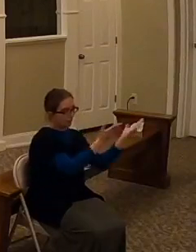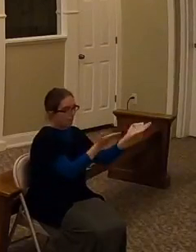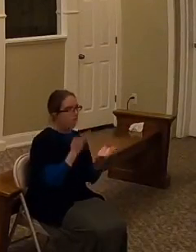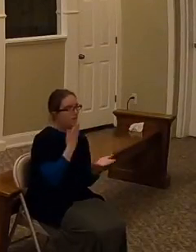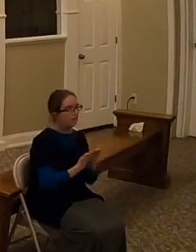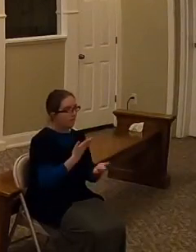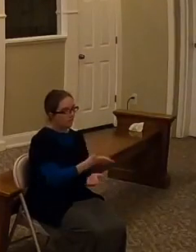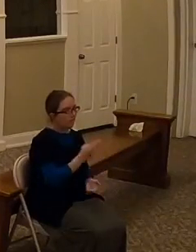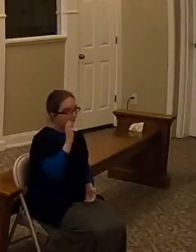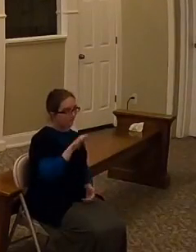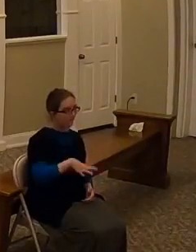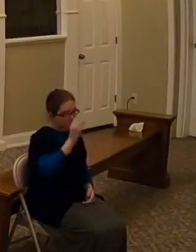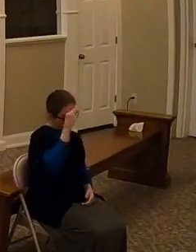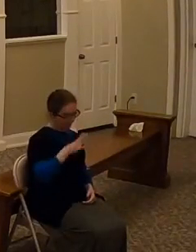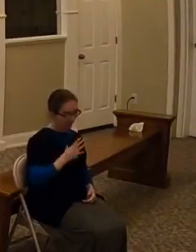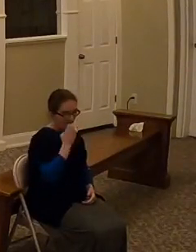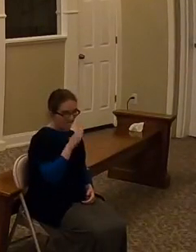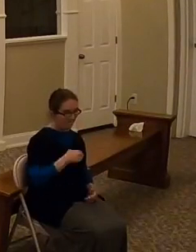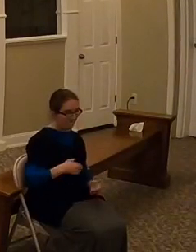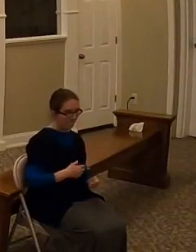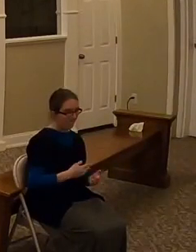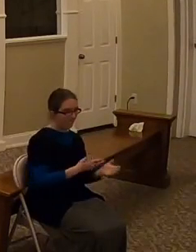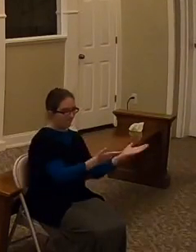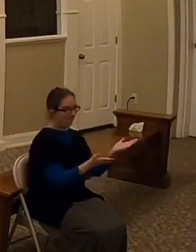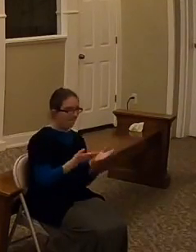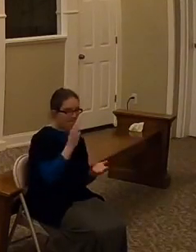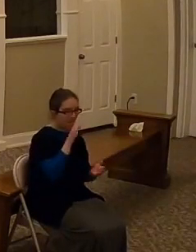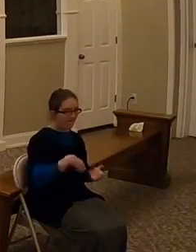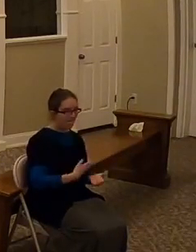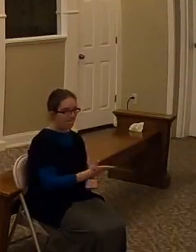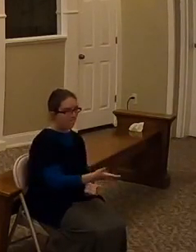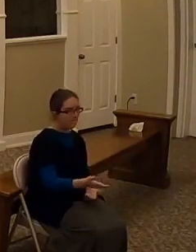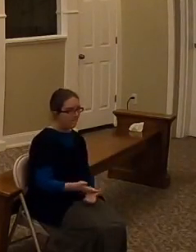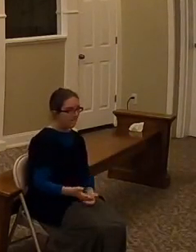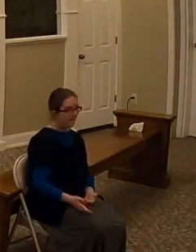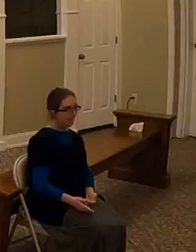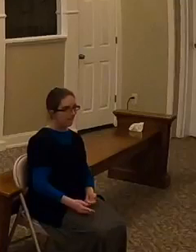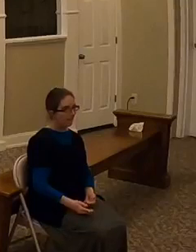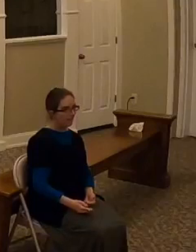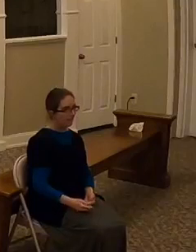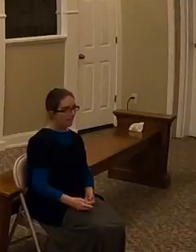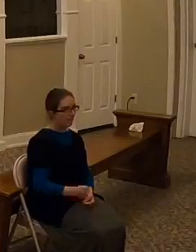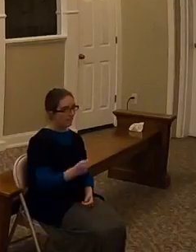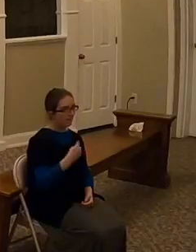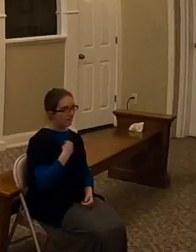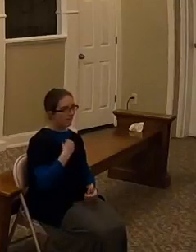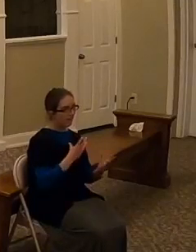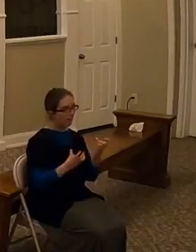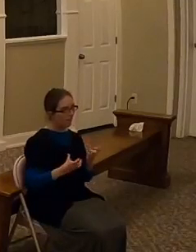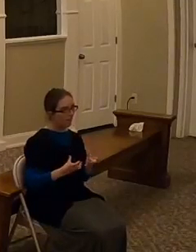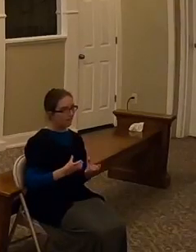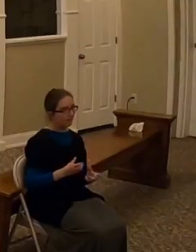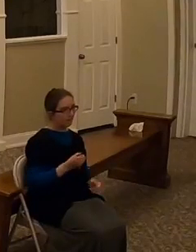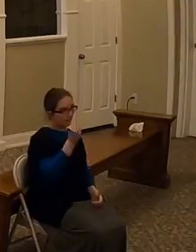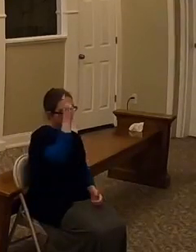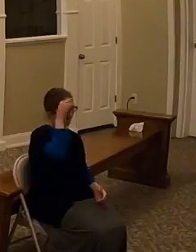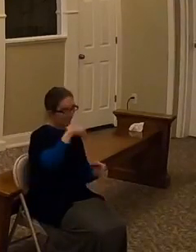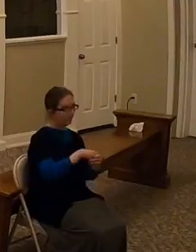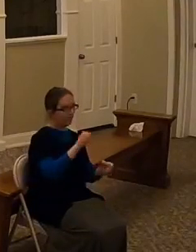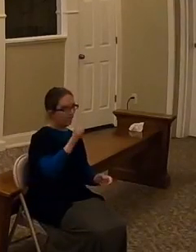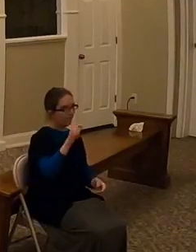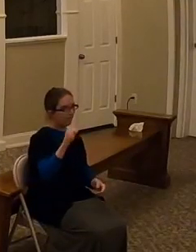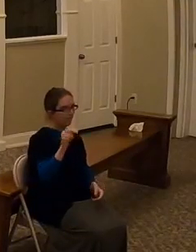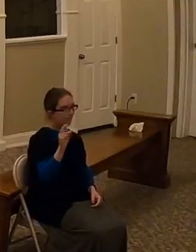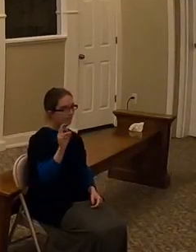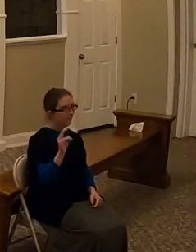good things. The evil man out of the evil treasure bringeth forth evil things. Amen. So I want us to understand in Matthew 15,